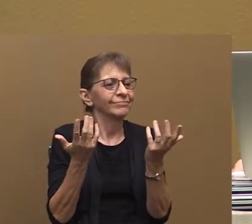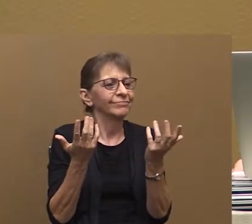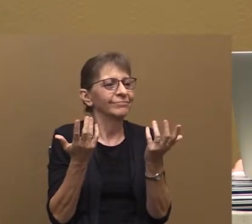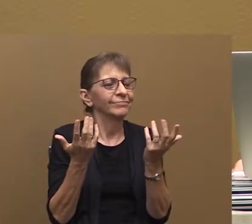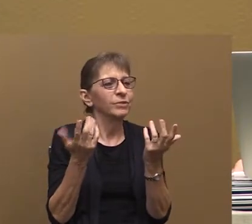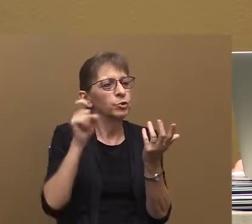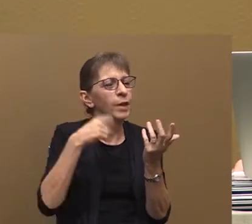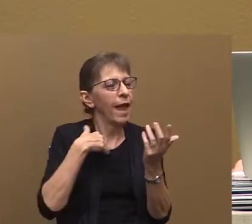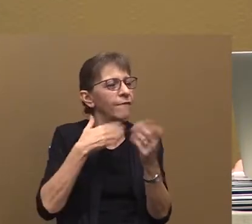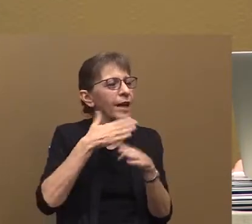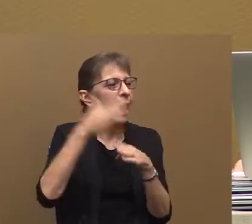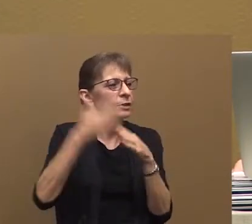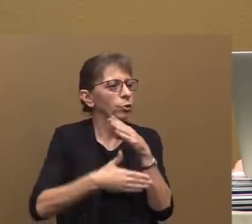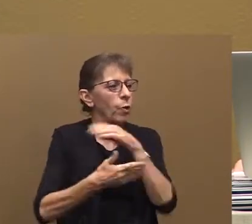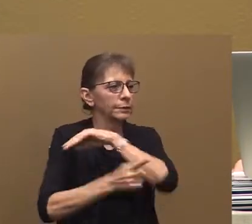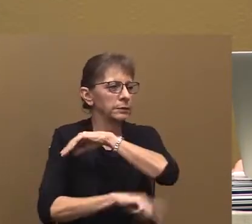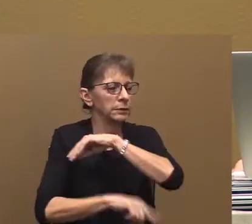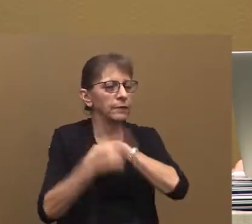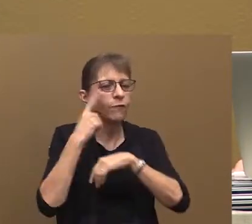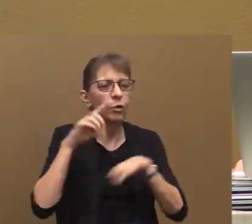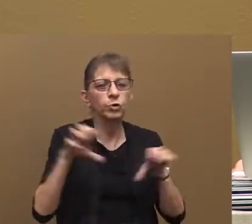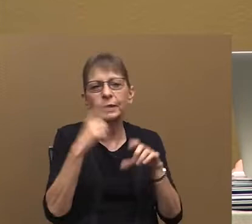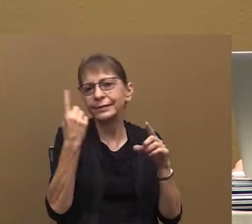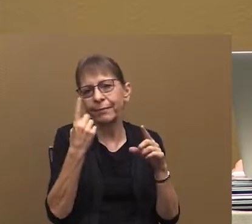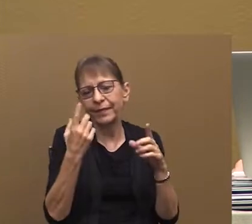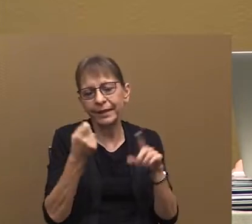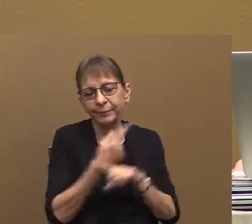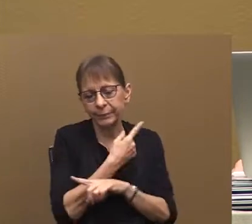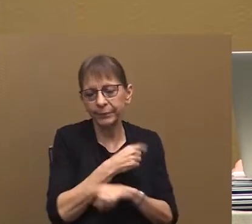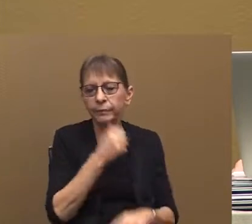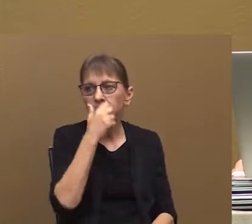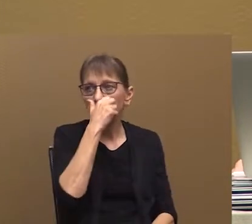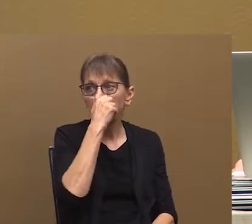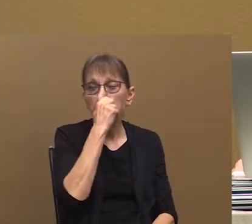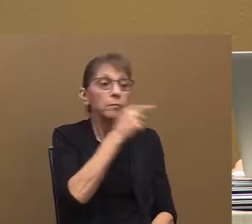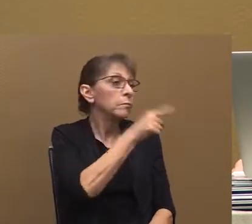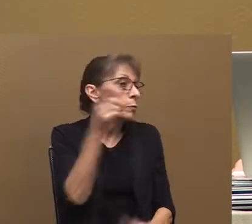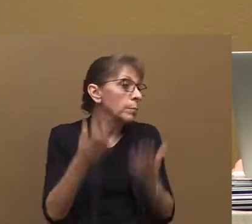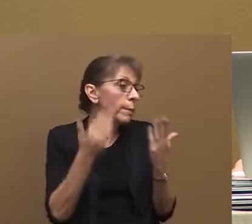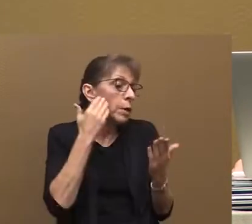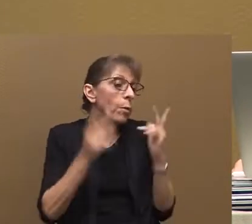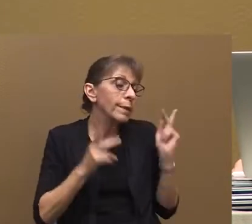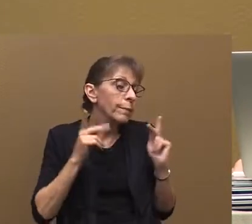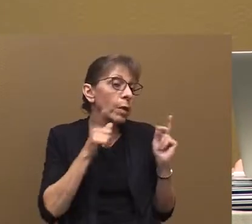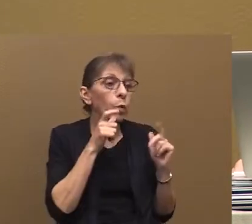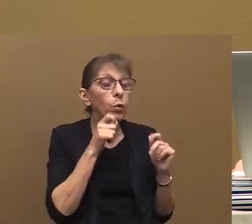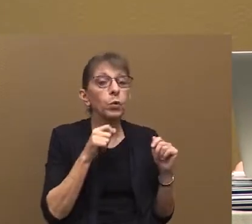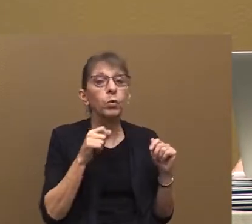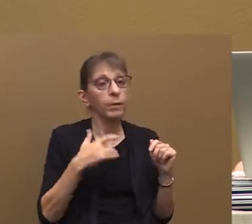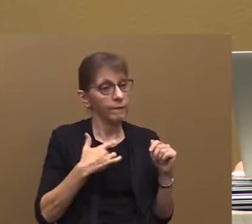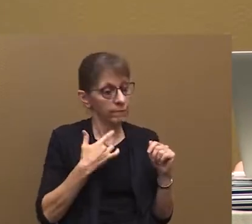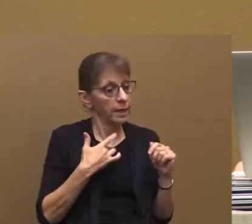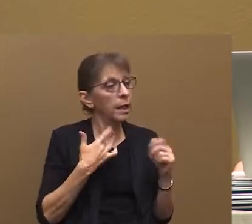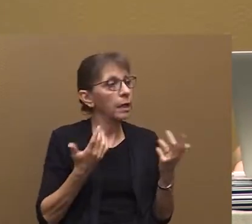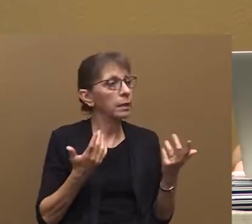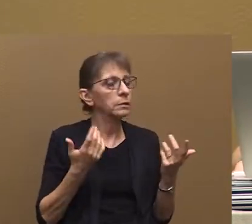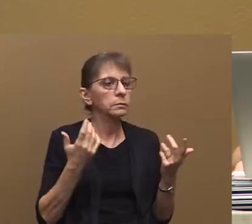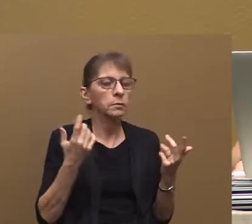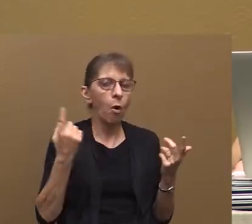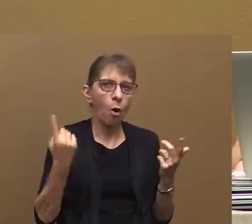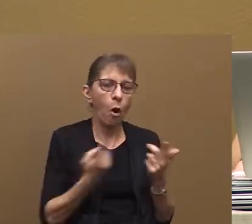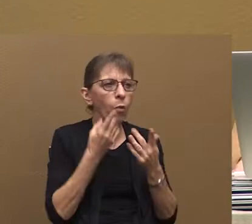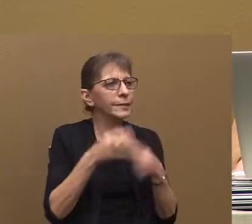should have some consequence for doing something. And you may know people that feel